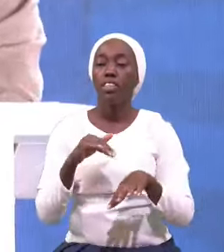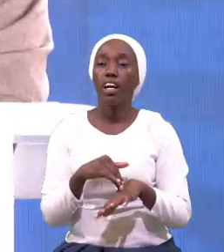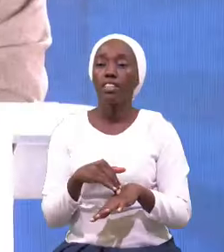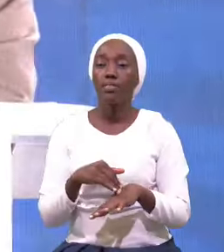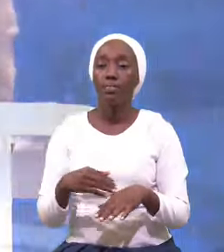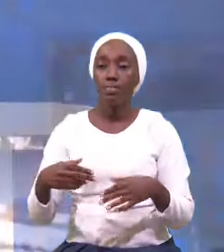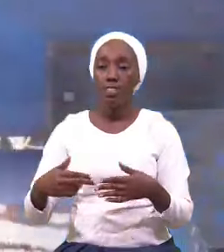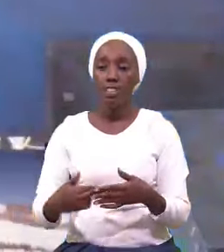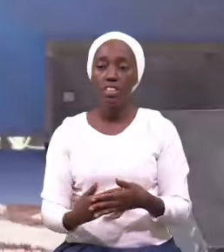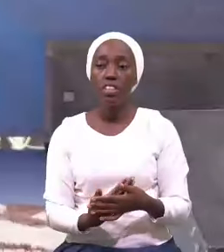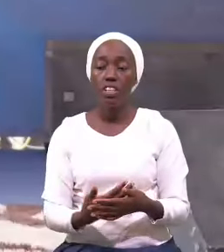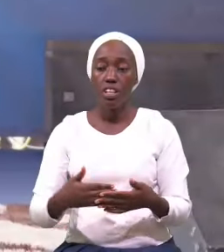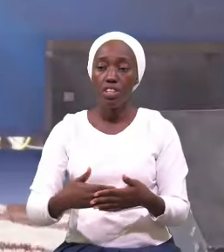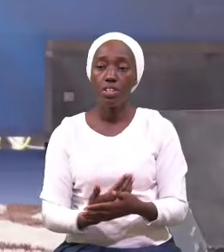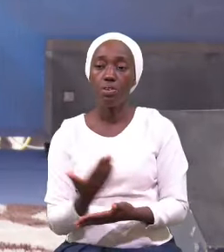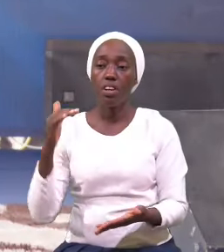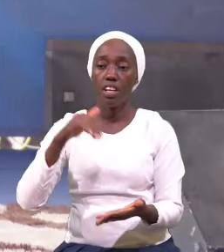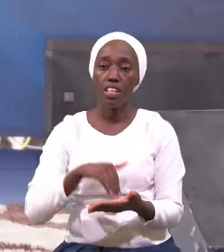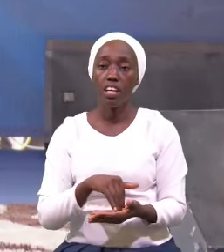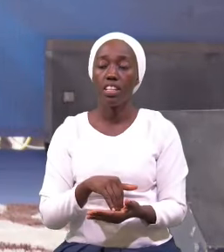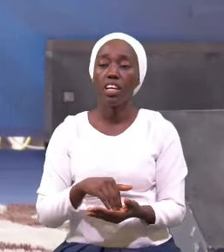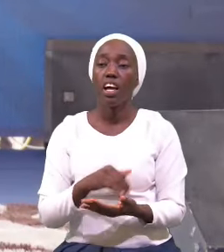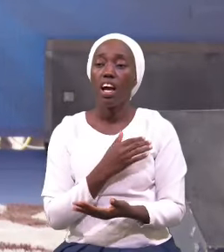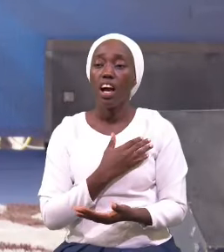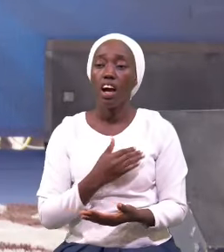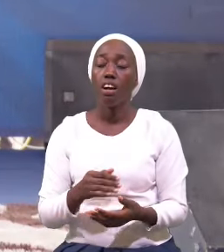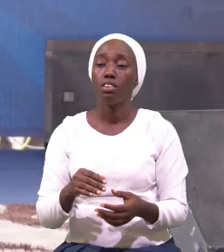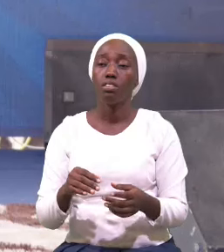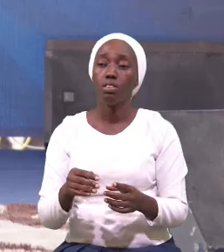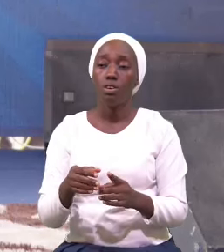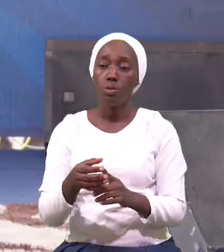repress not the humble spirit.